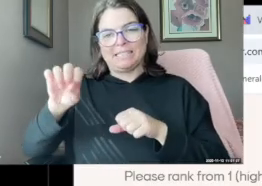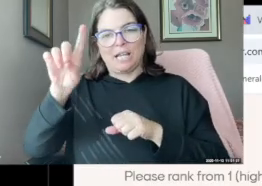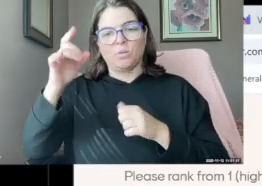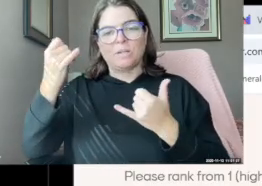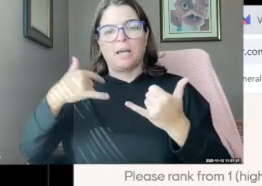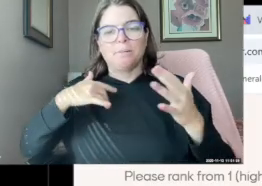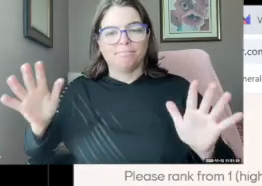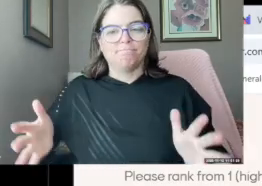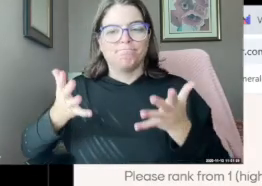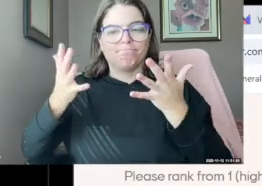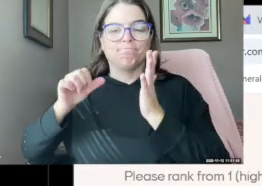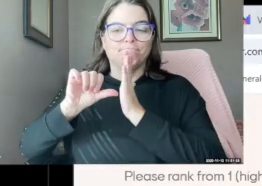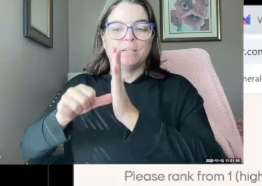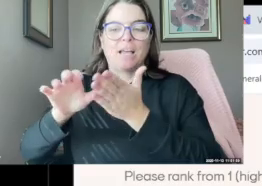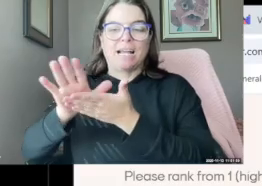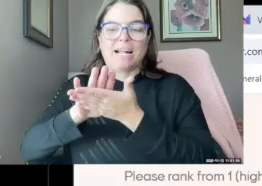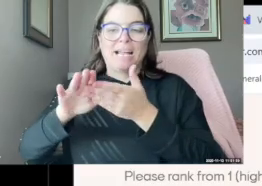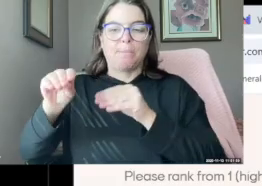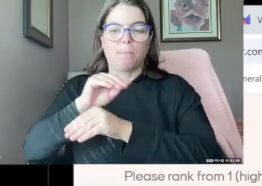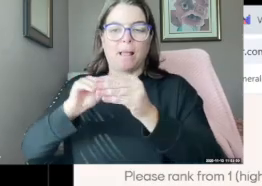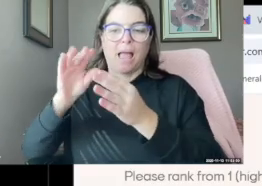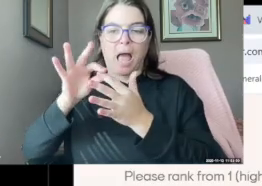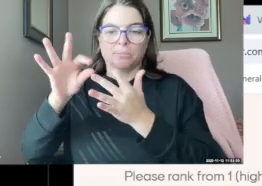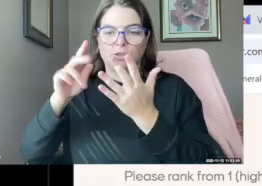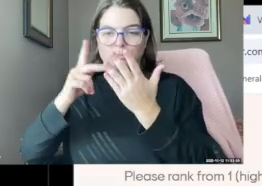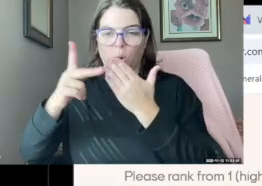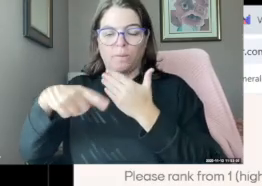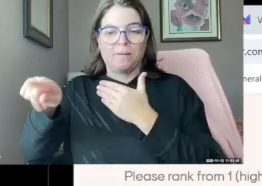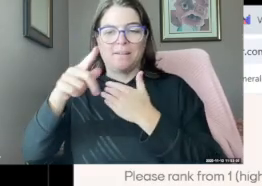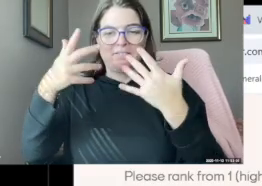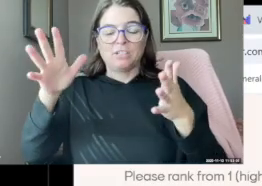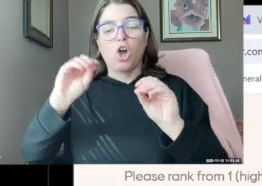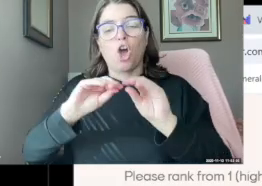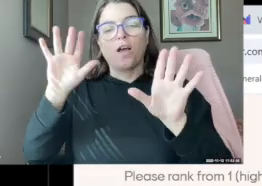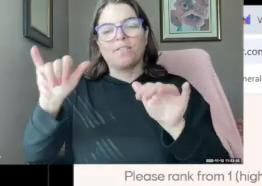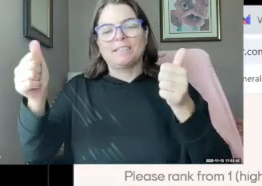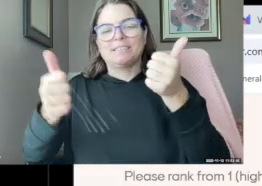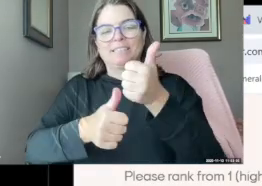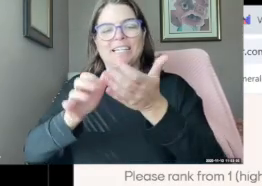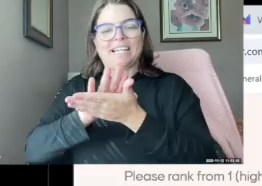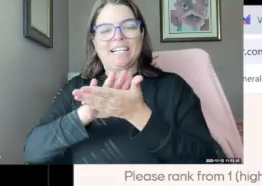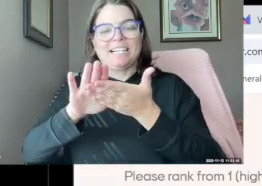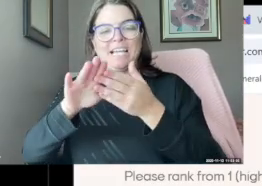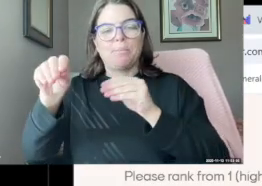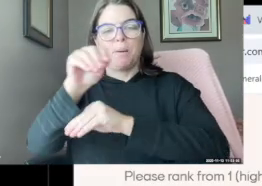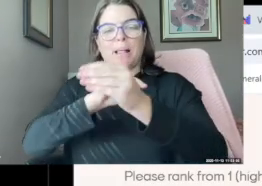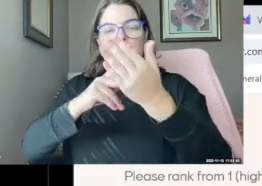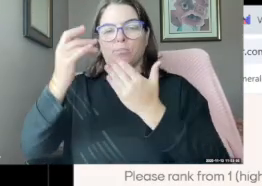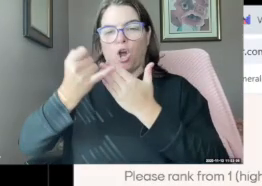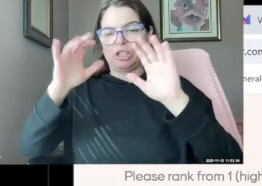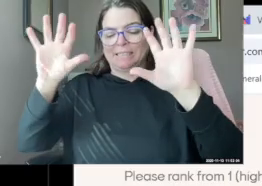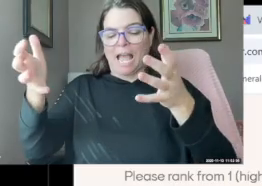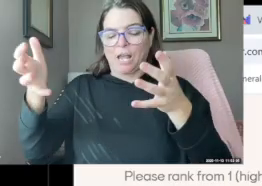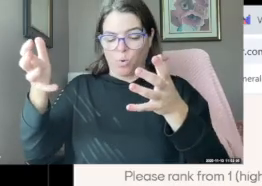Coordinator at City Heights Community Development Corporation in San Diego. So today I'm here to uplift the value of the Clean Mobility